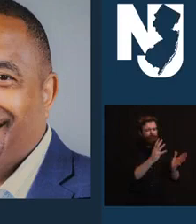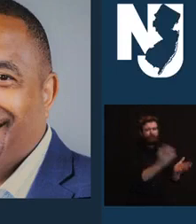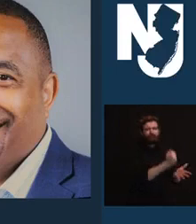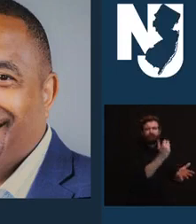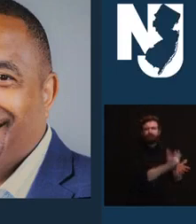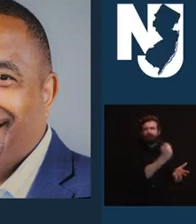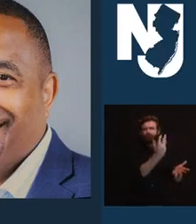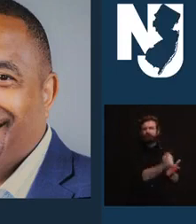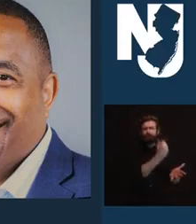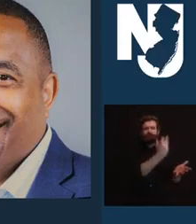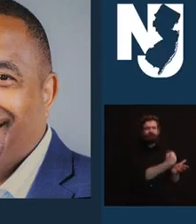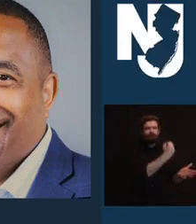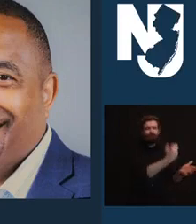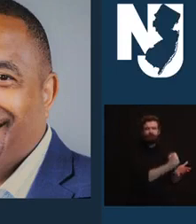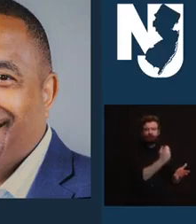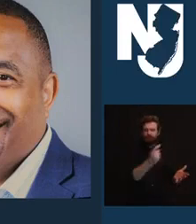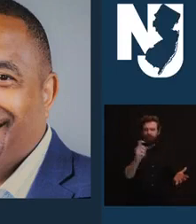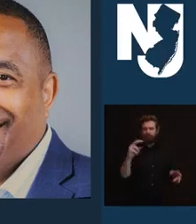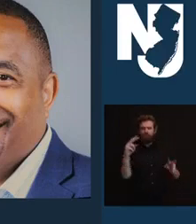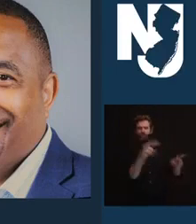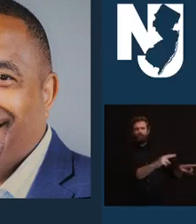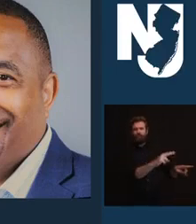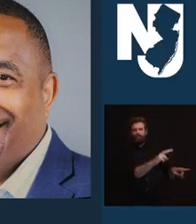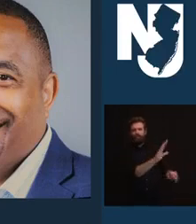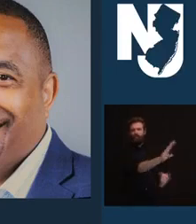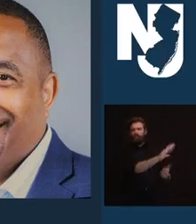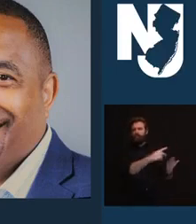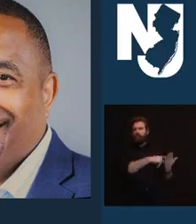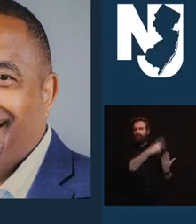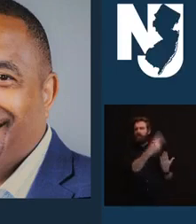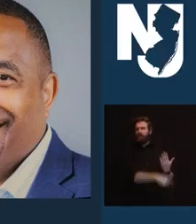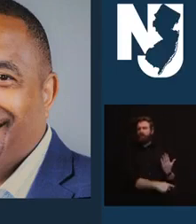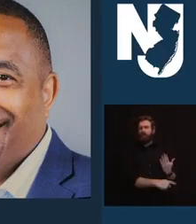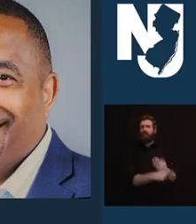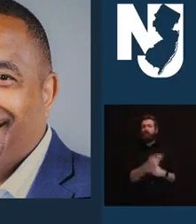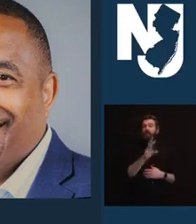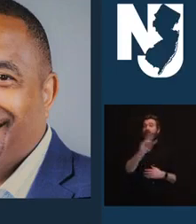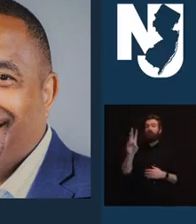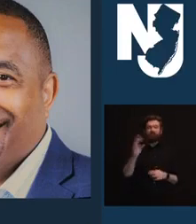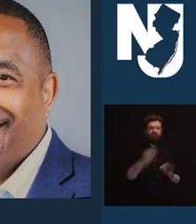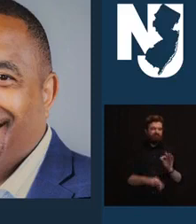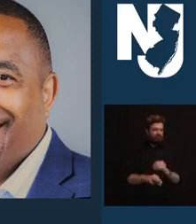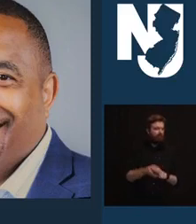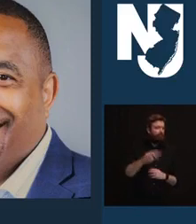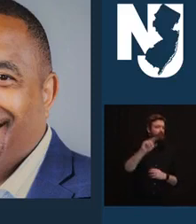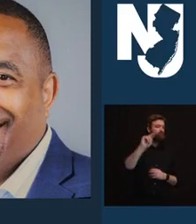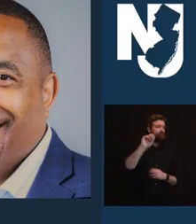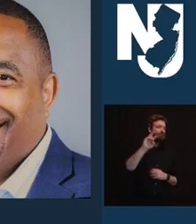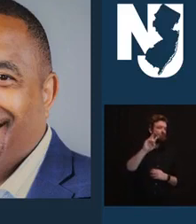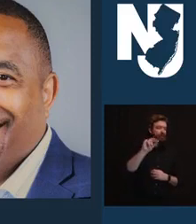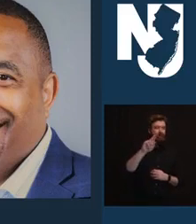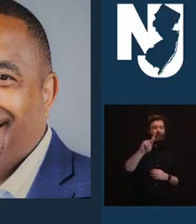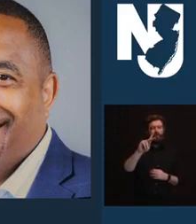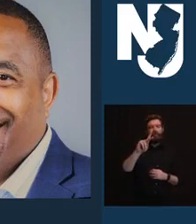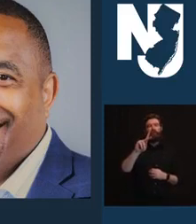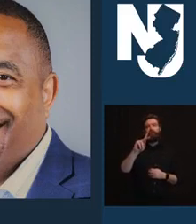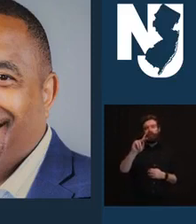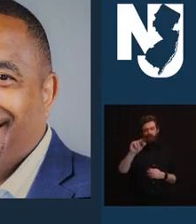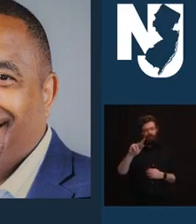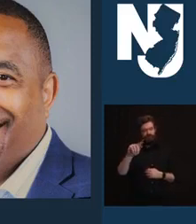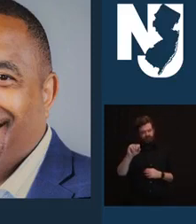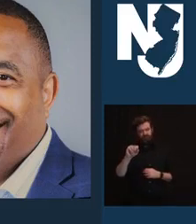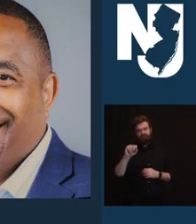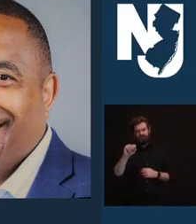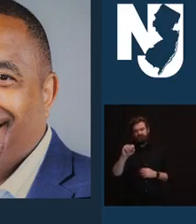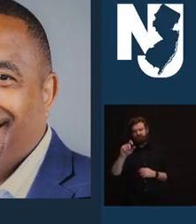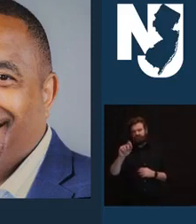Check Jeremy out. Check Newark Arts out. Its website is simple, newarkarts.org, newarkarts.org. And to Newark